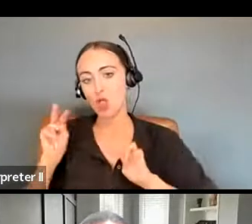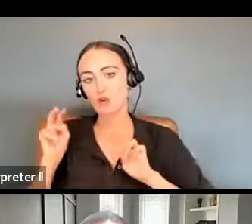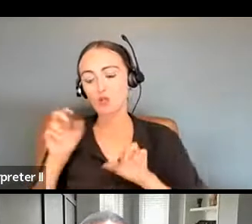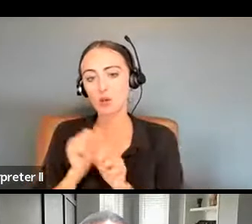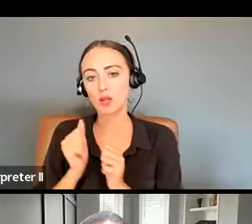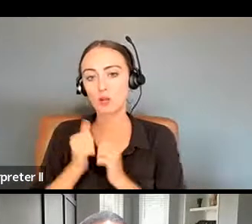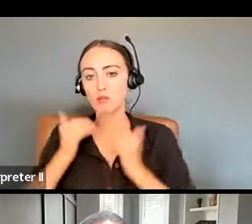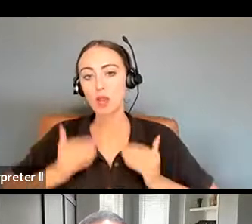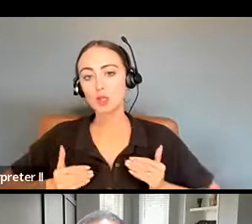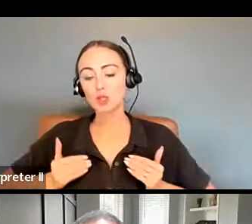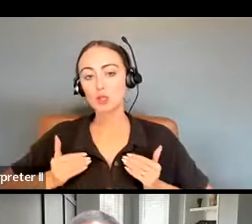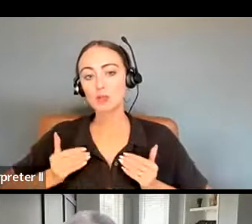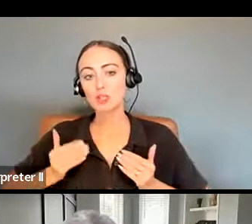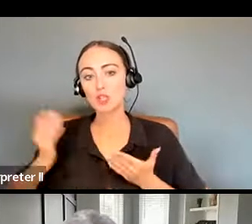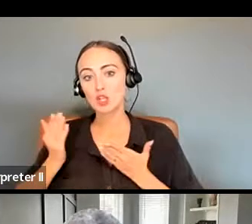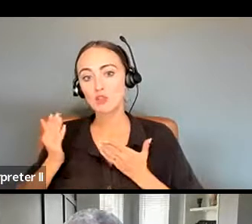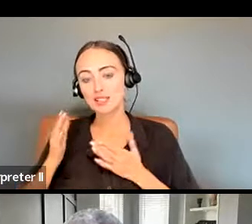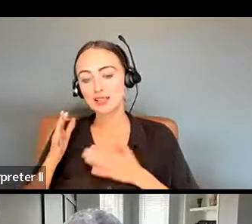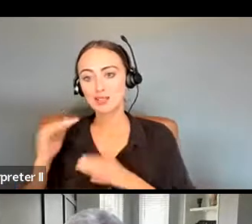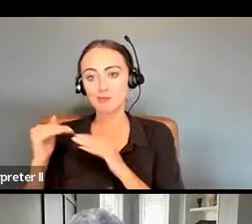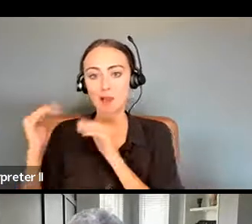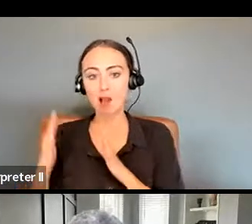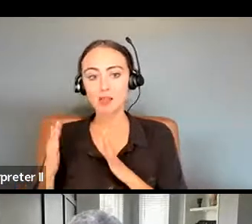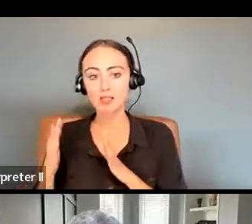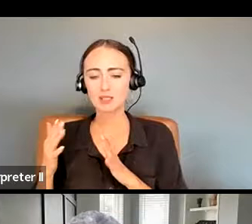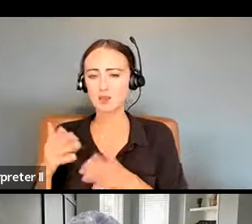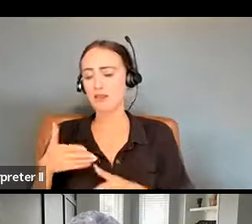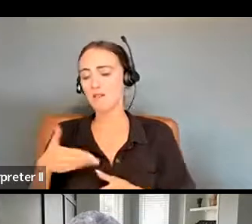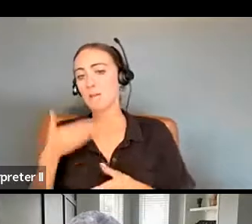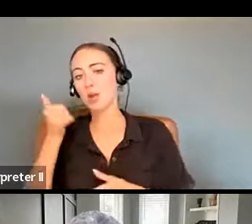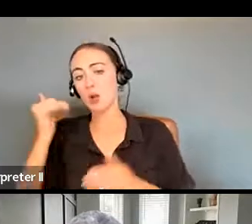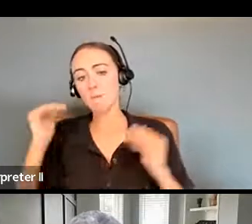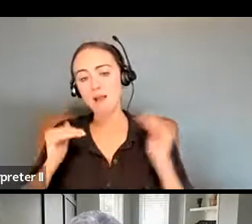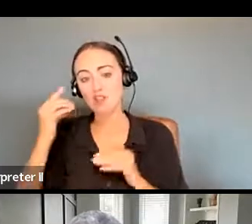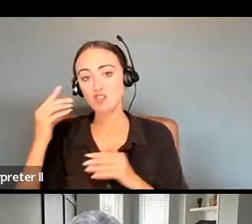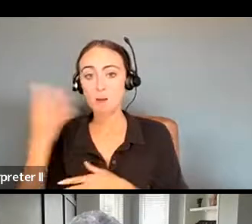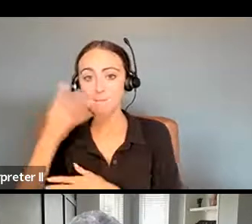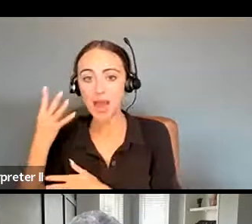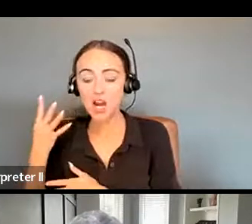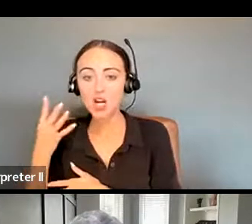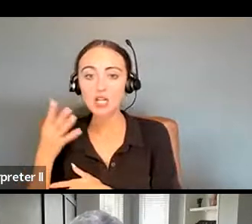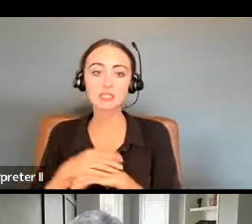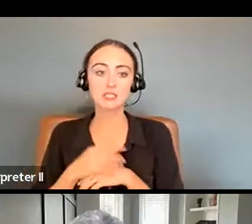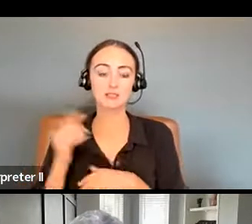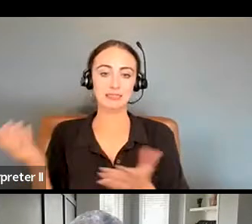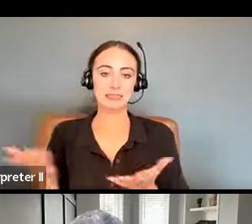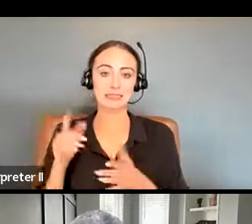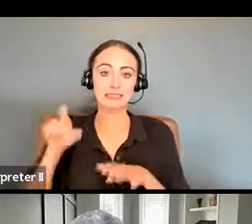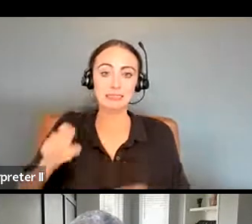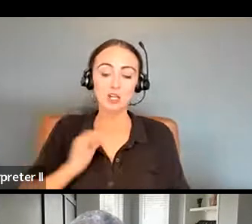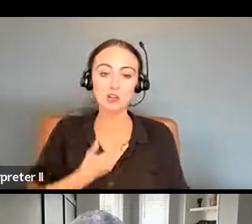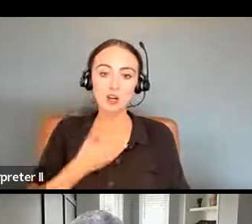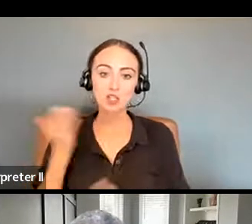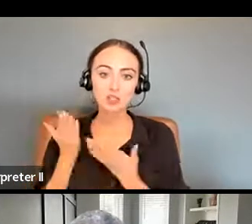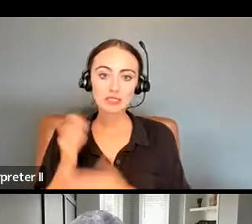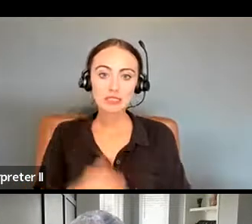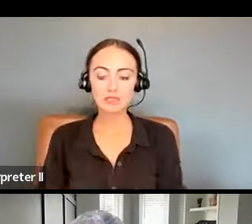human services colleagues and partners on the ground to create a more balanced framework for migrants and immigrants in need of DC services. Thank